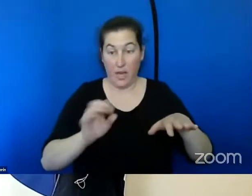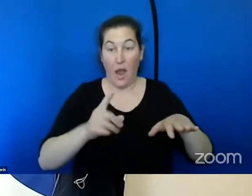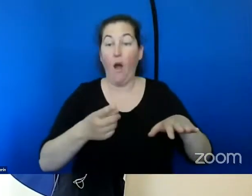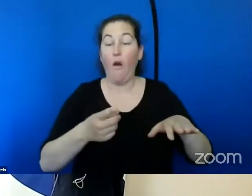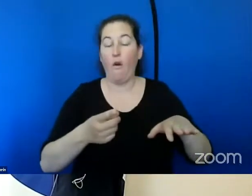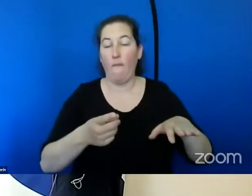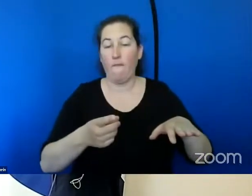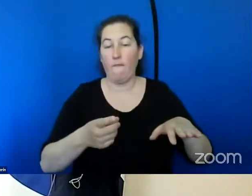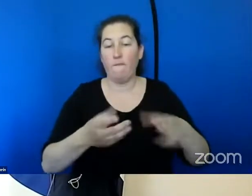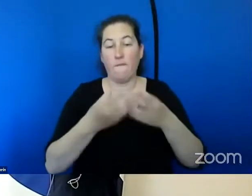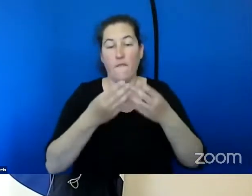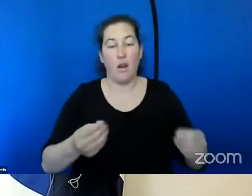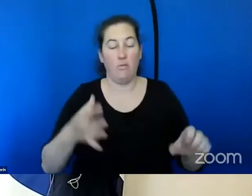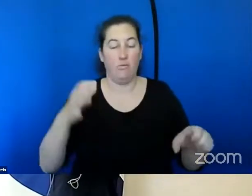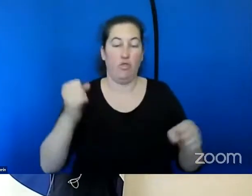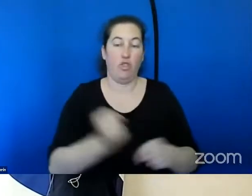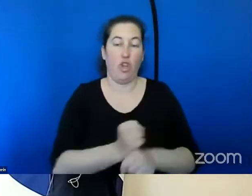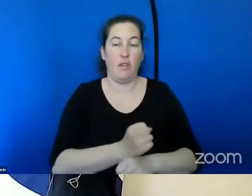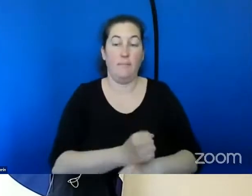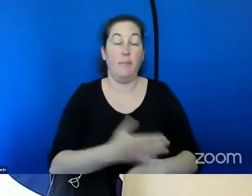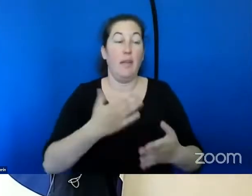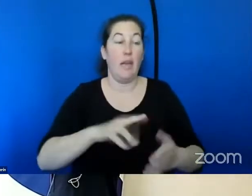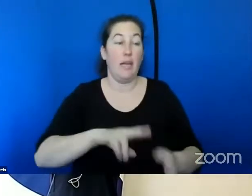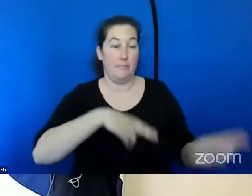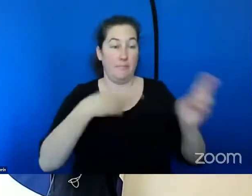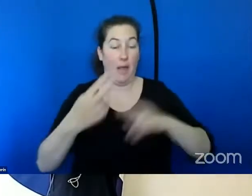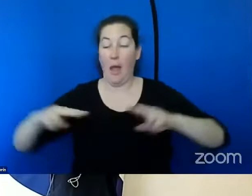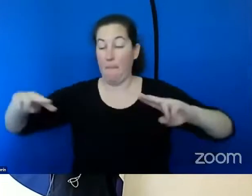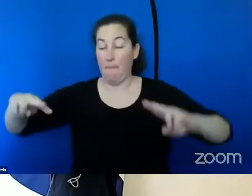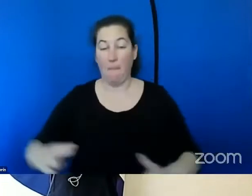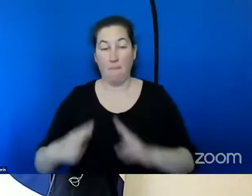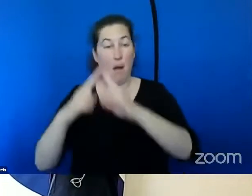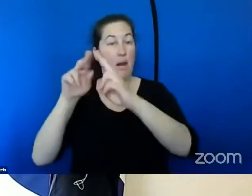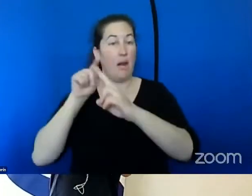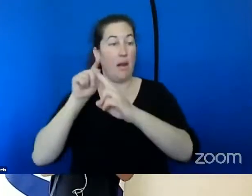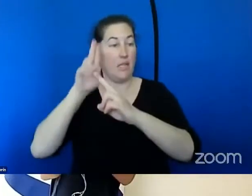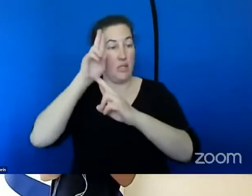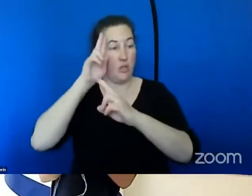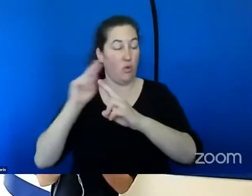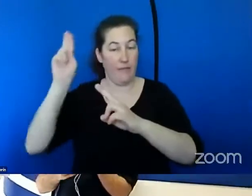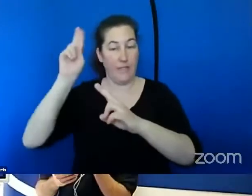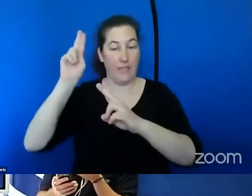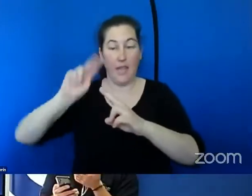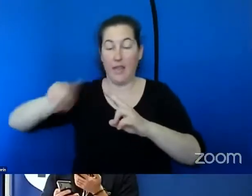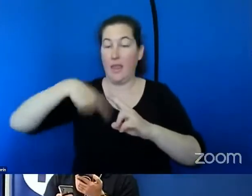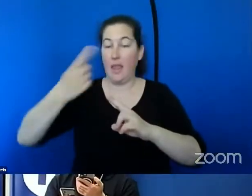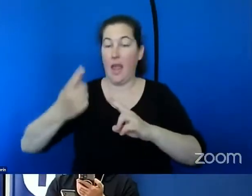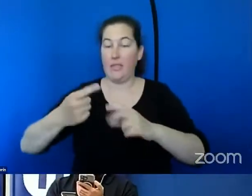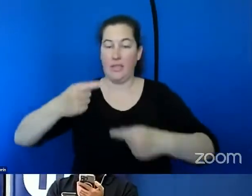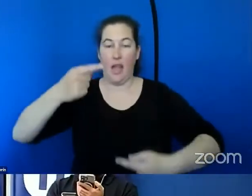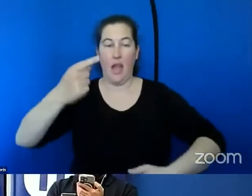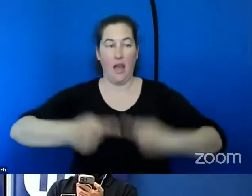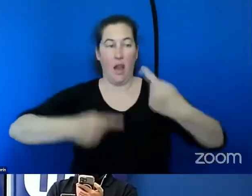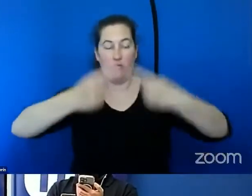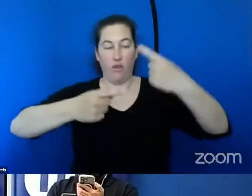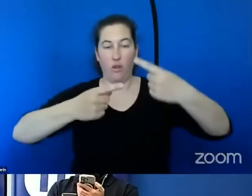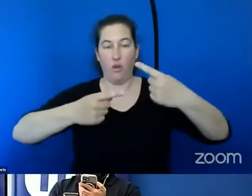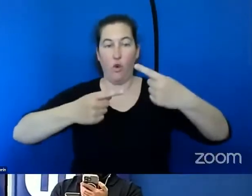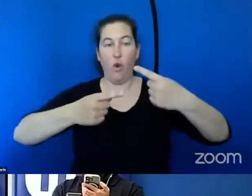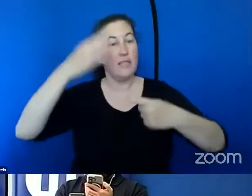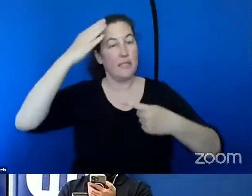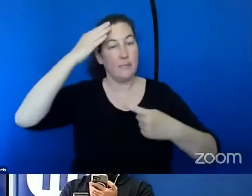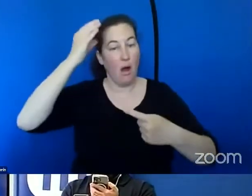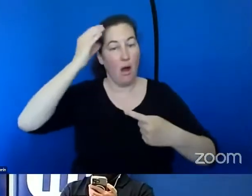is Christophe Houchet, brimming with confidence after recording a very impressive 2 minutes 45